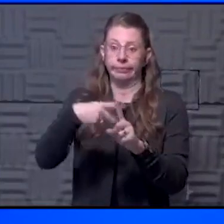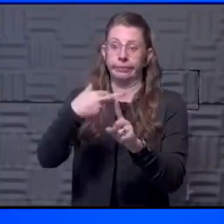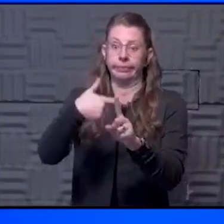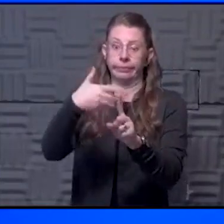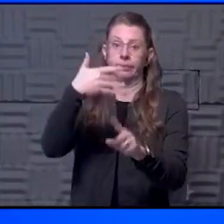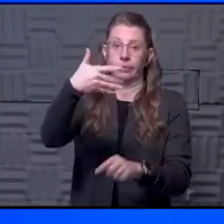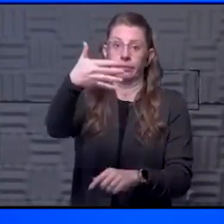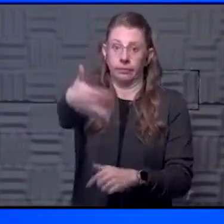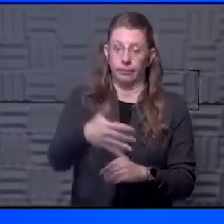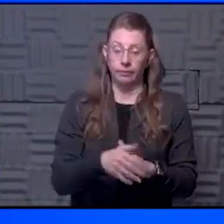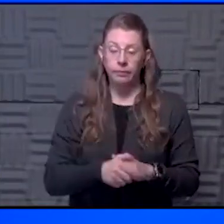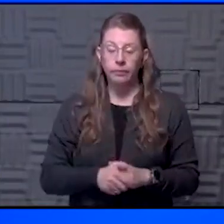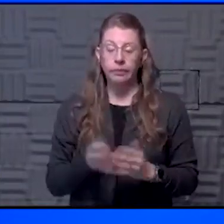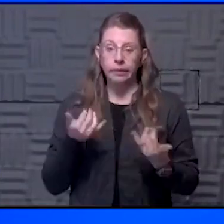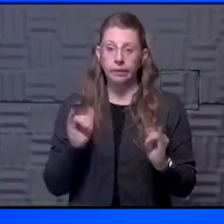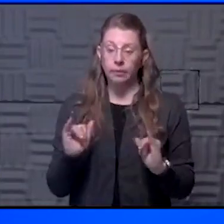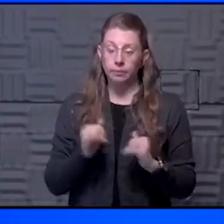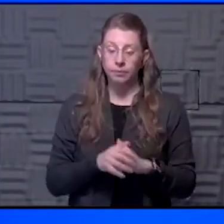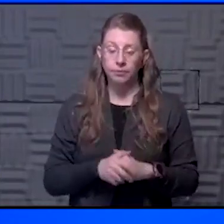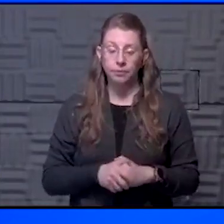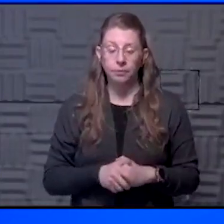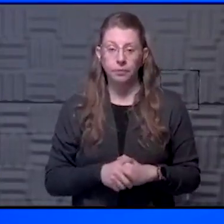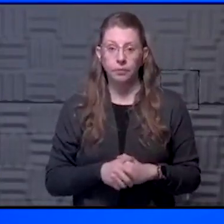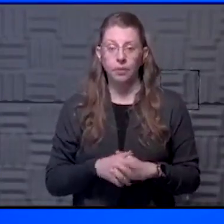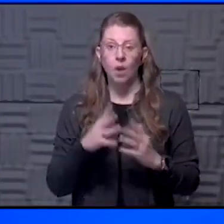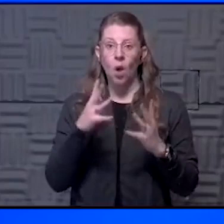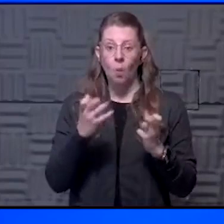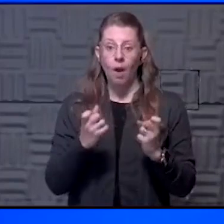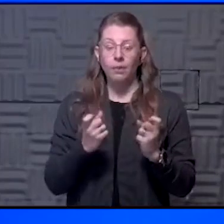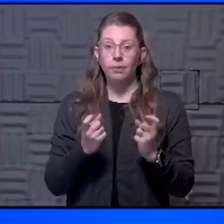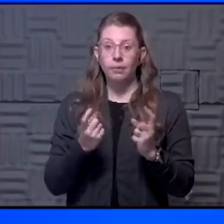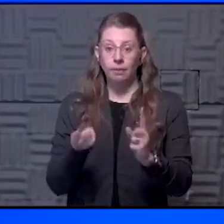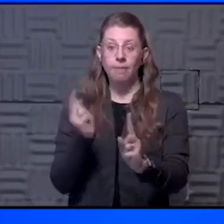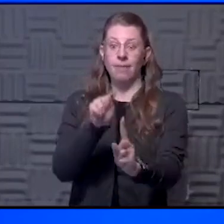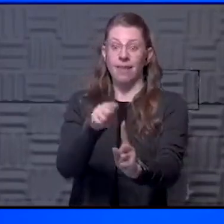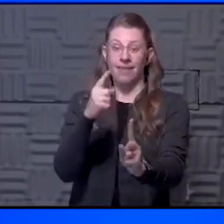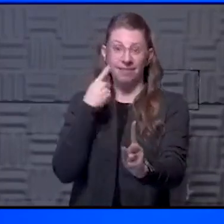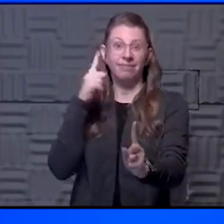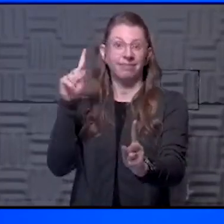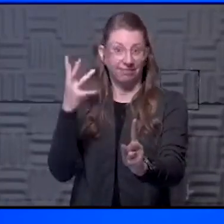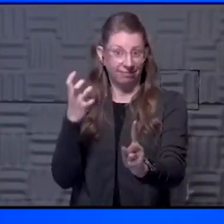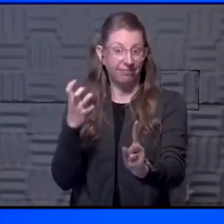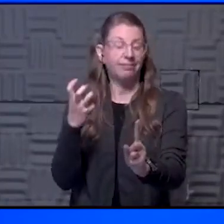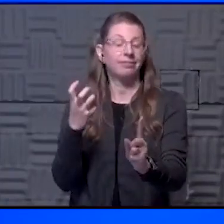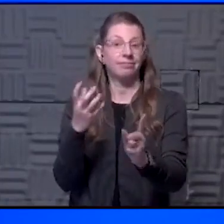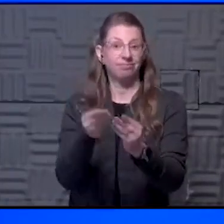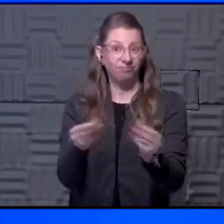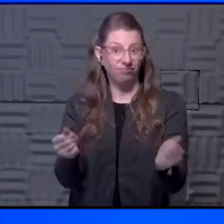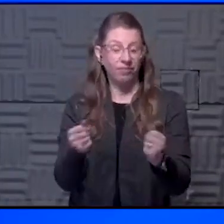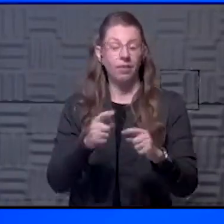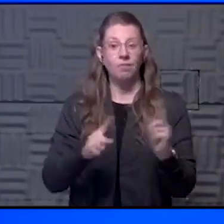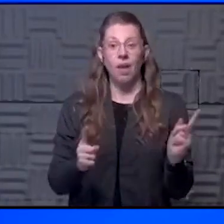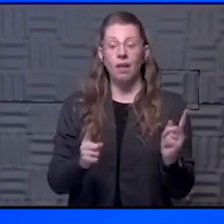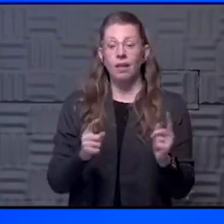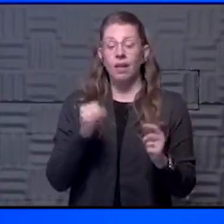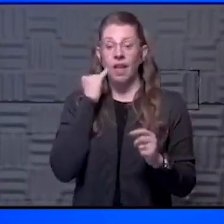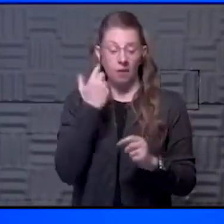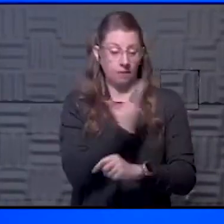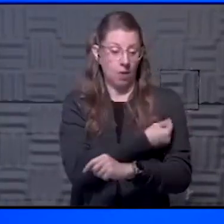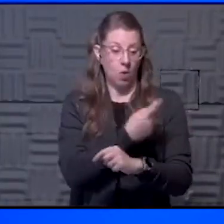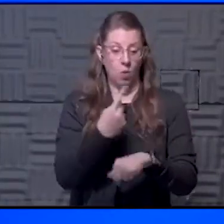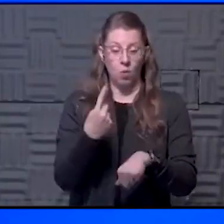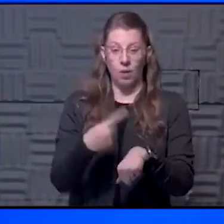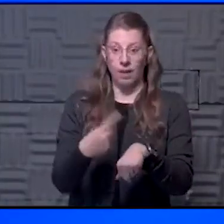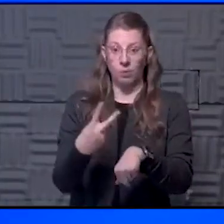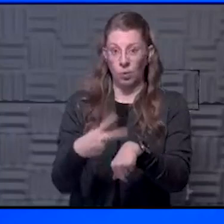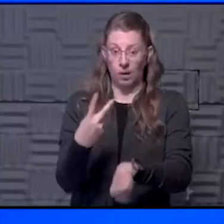still, but we definitely want to get back to that. But for the time being, even if you're vaccinated, even if you've had 1 dose or 2 doses, it's